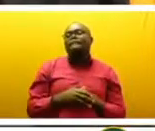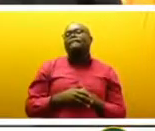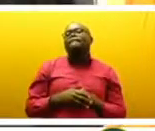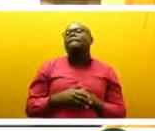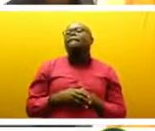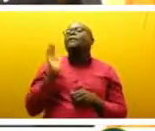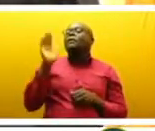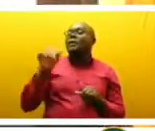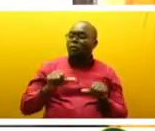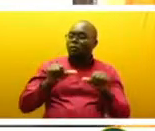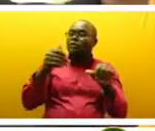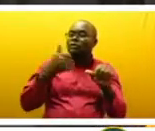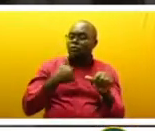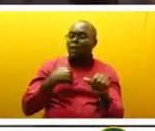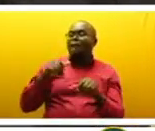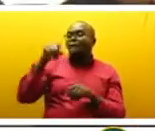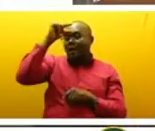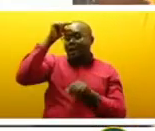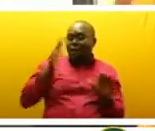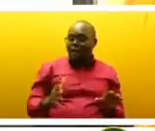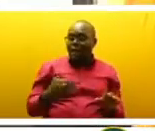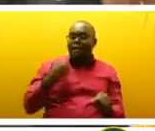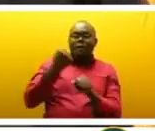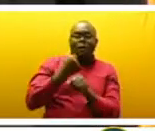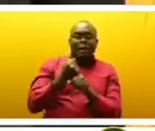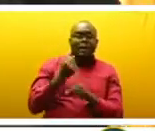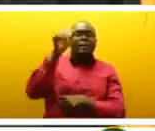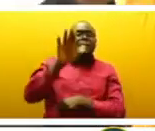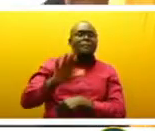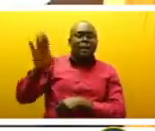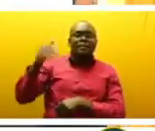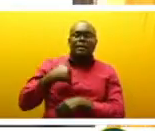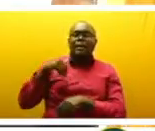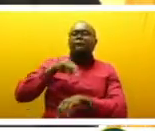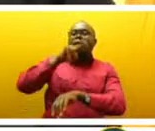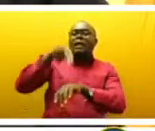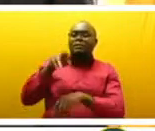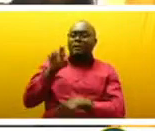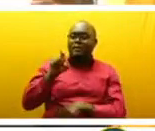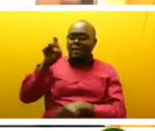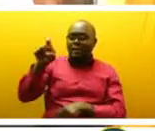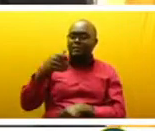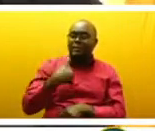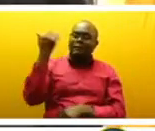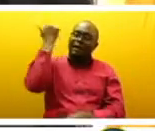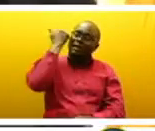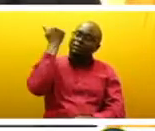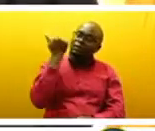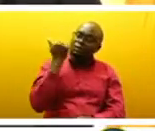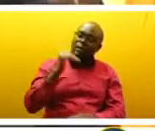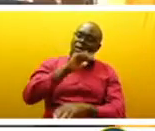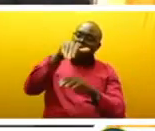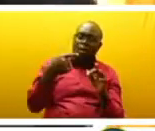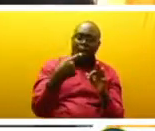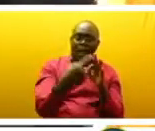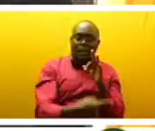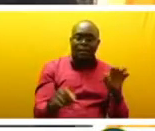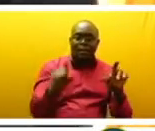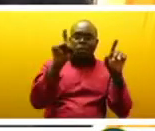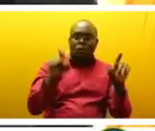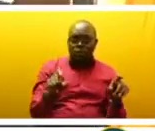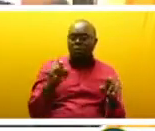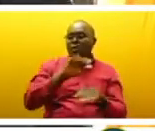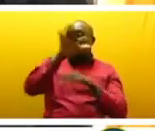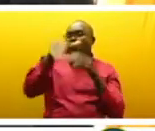still have within our governance, we have a working parliament, we have a national executive, we have a judiciary. All these questions, all